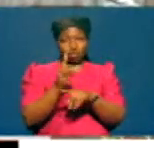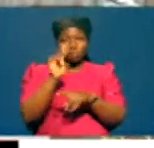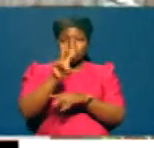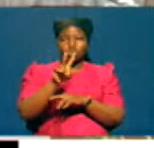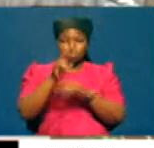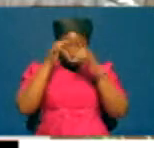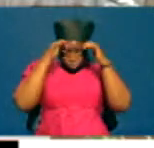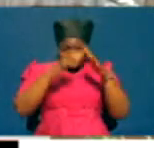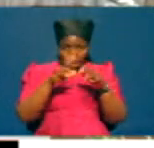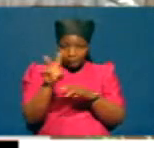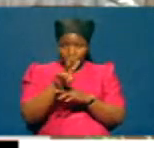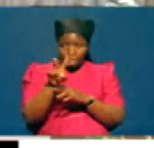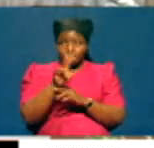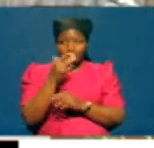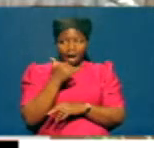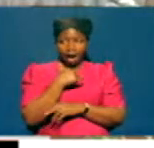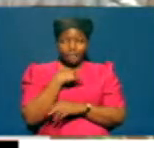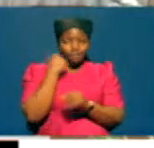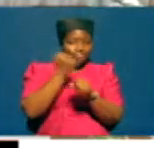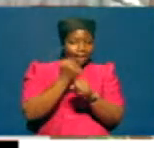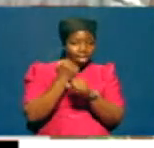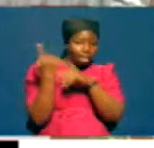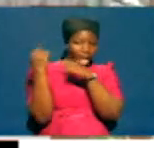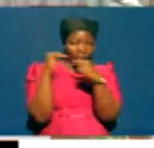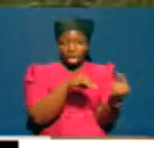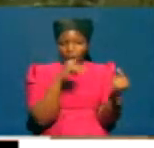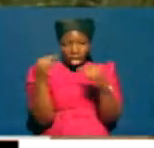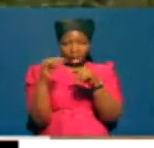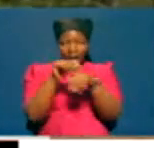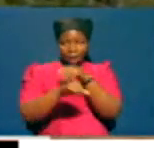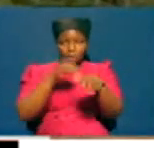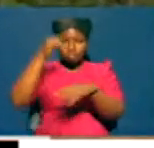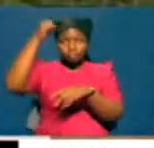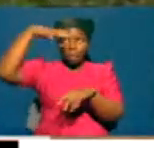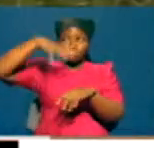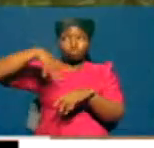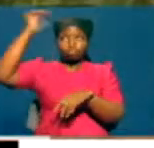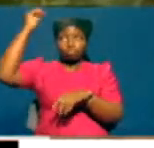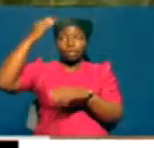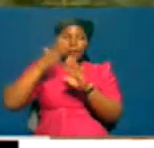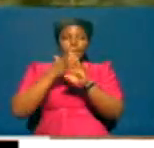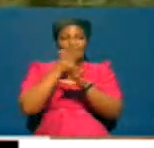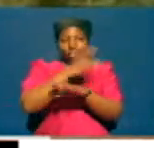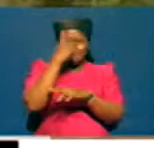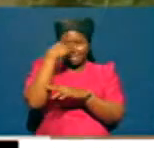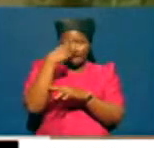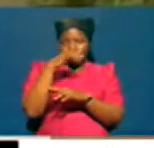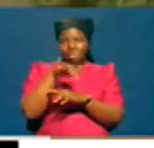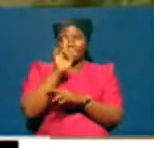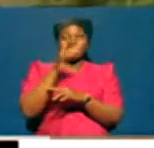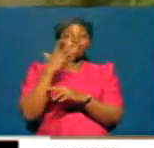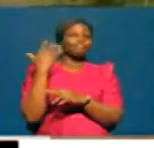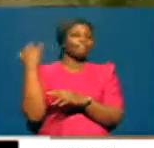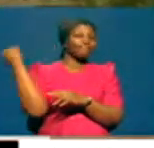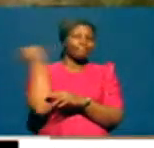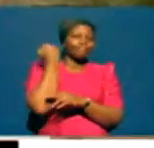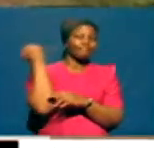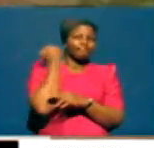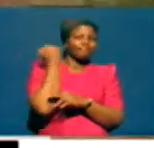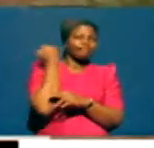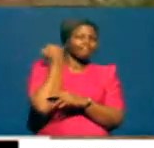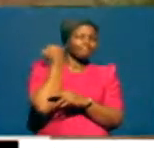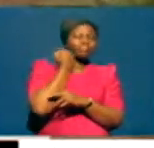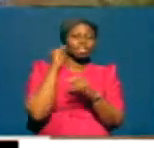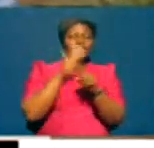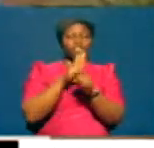The two are said to have had an argument over constant power outage before the suspect allegedly stabbed the victim several times,